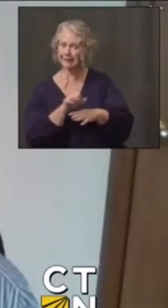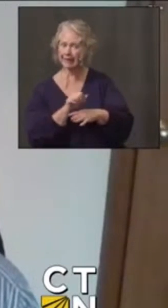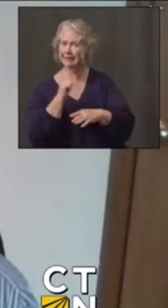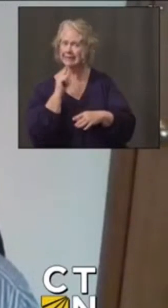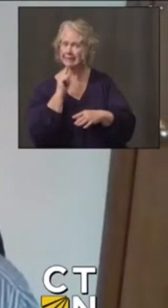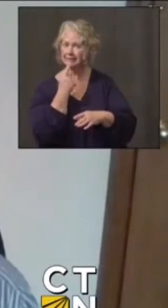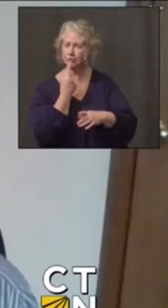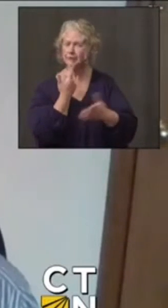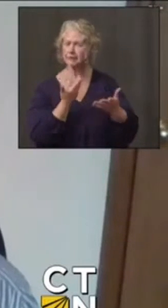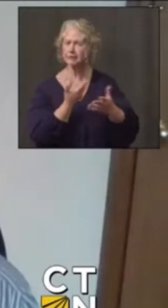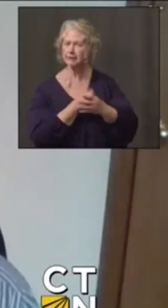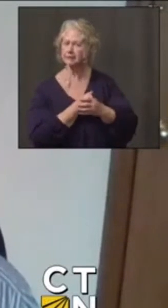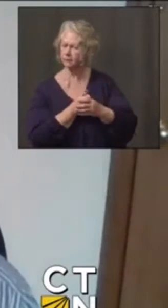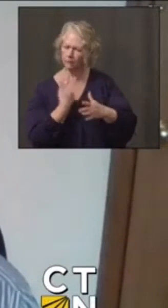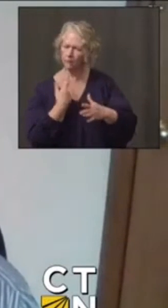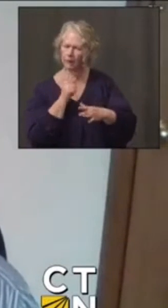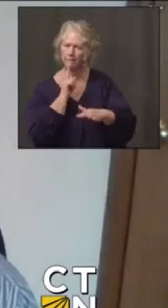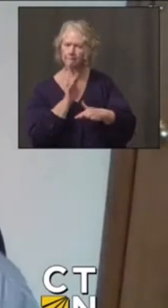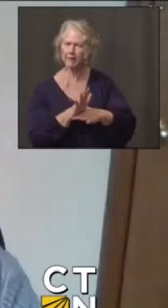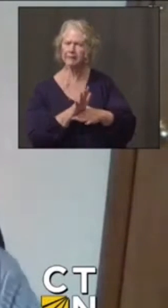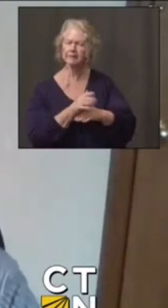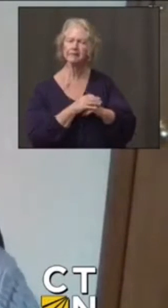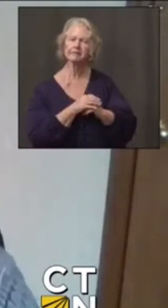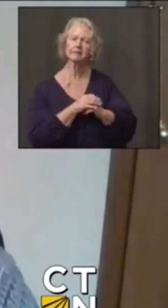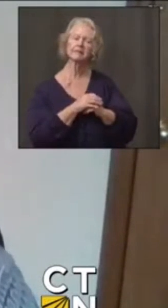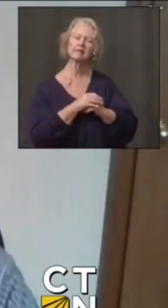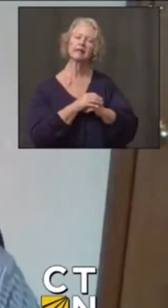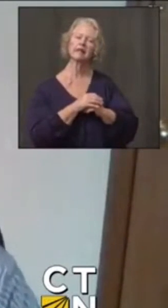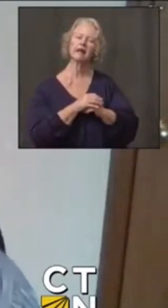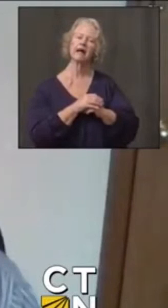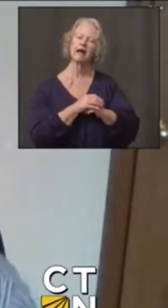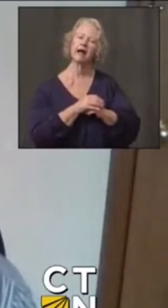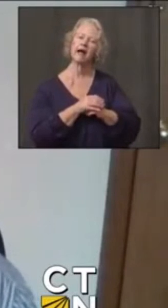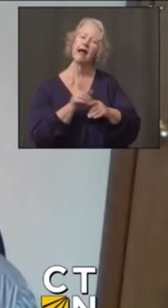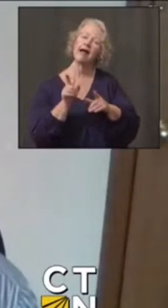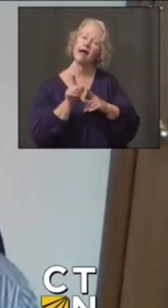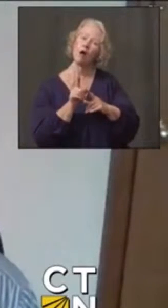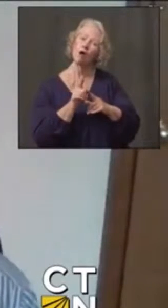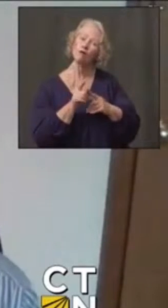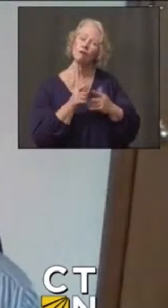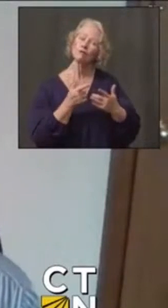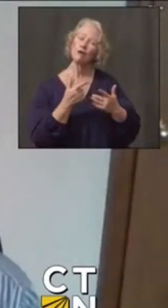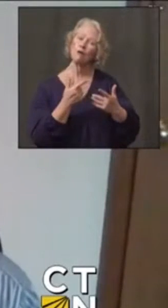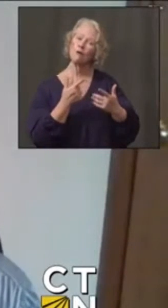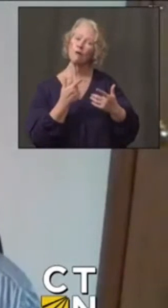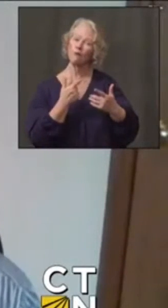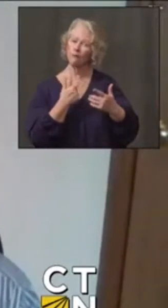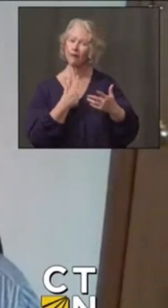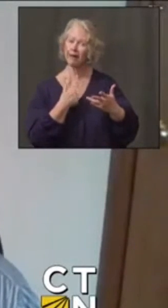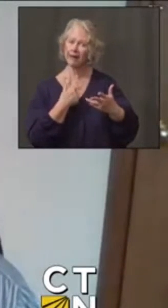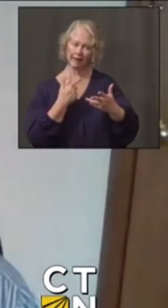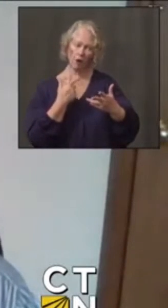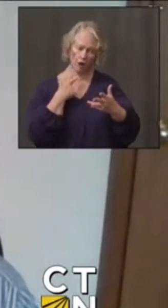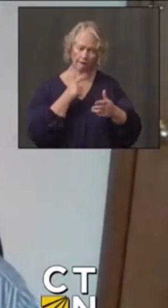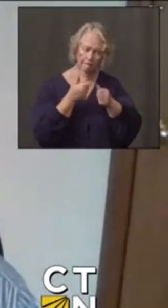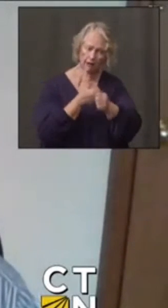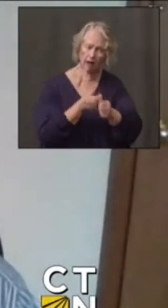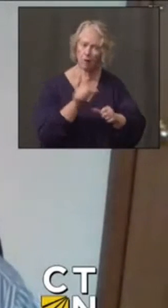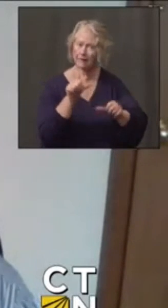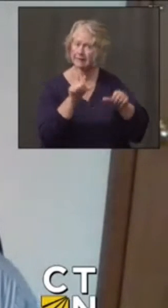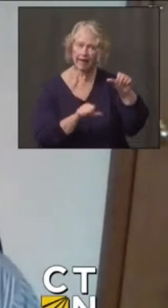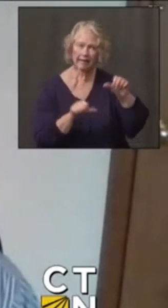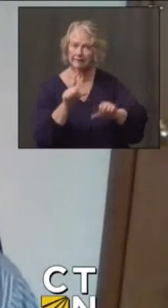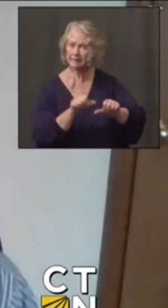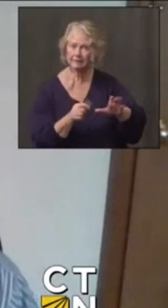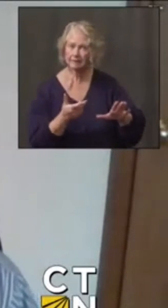clearly committed to that. And then there's the recognition that we follow the science, and we hope for certain outcomes. We've